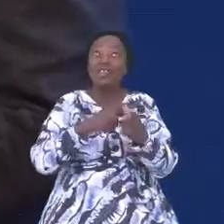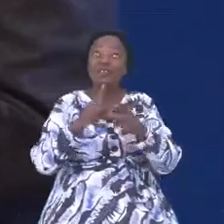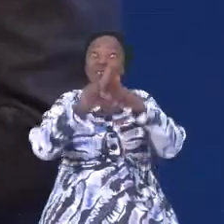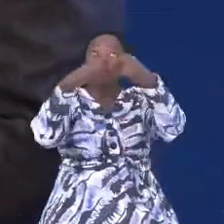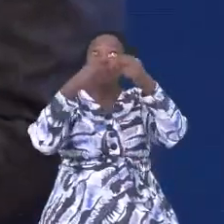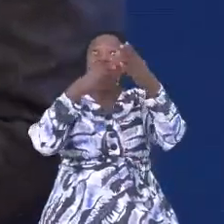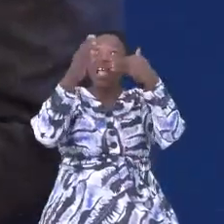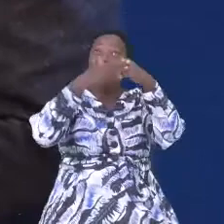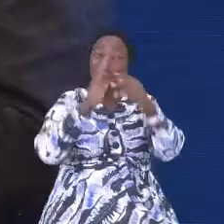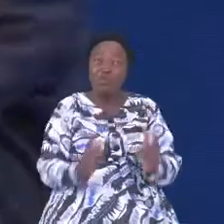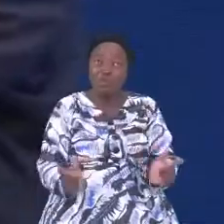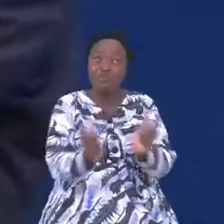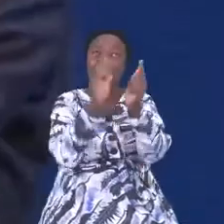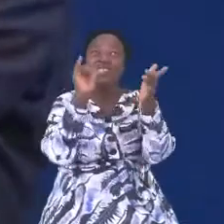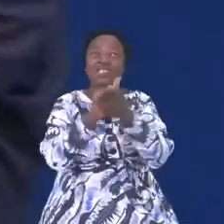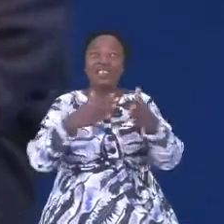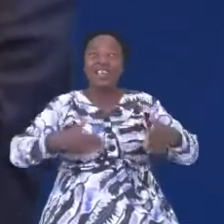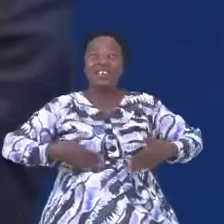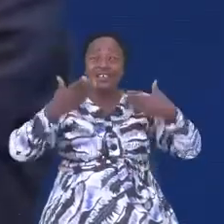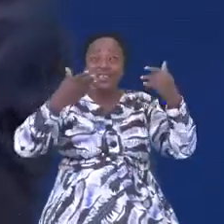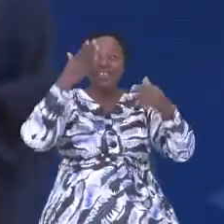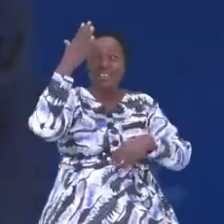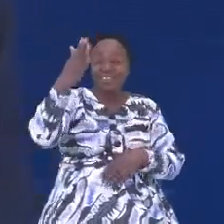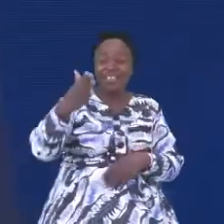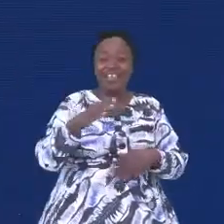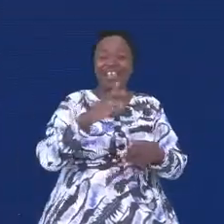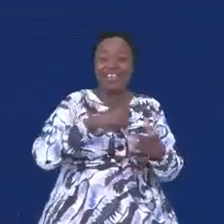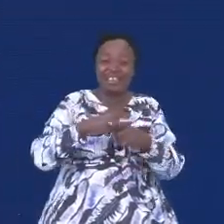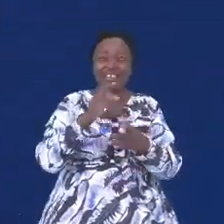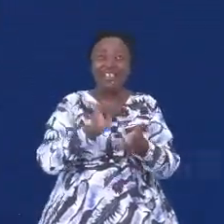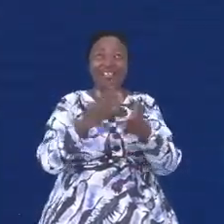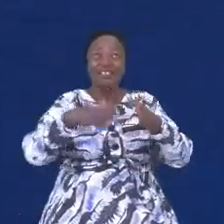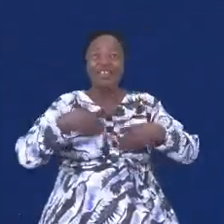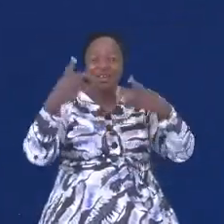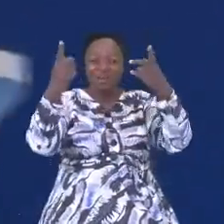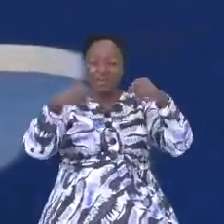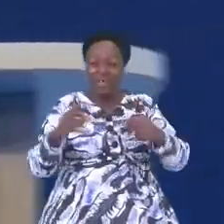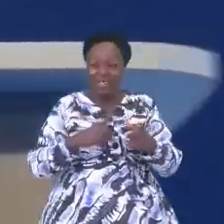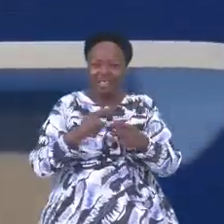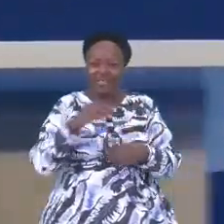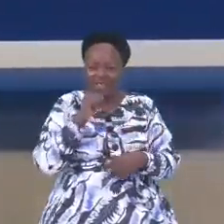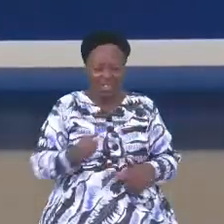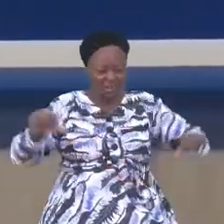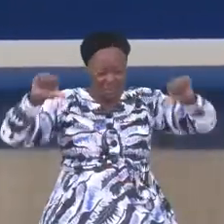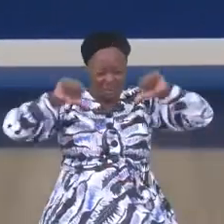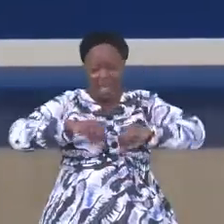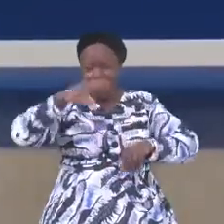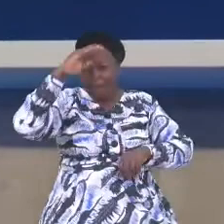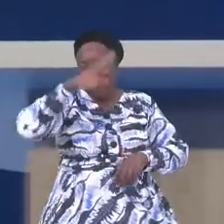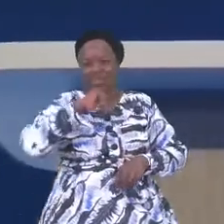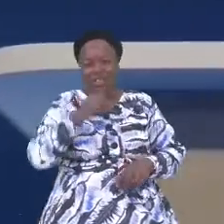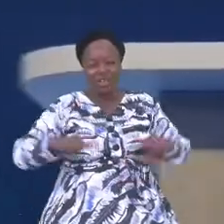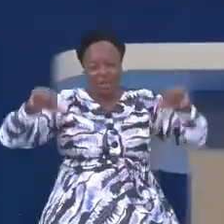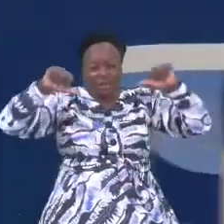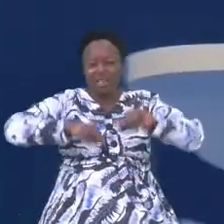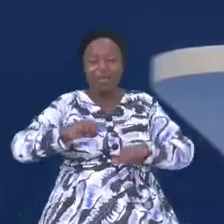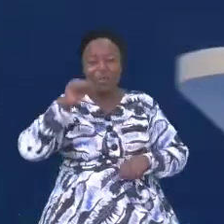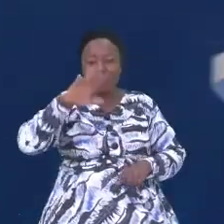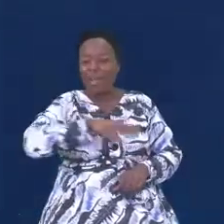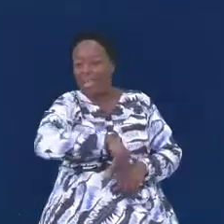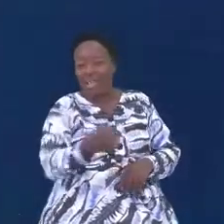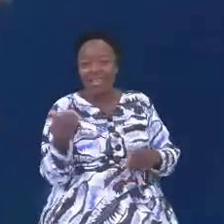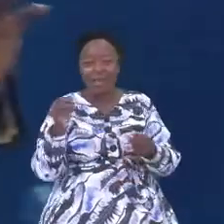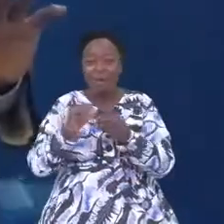the whole earth, he will say, come in, come in. You are not a condemned man, a condemned woman anymore. You